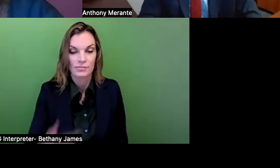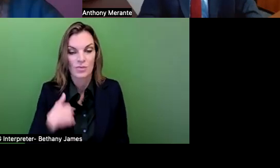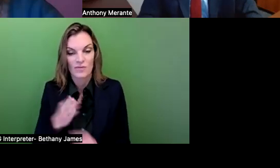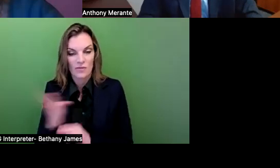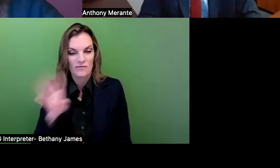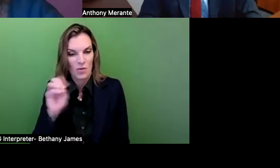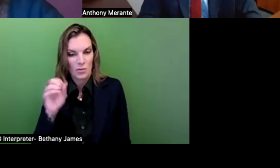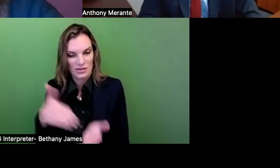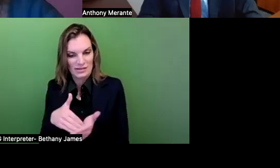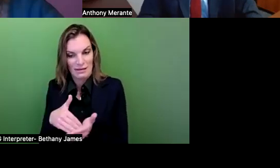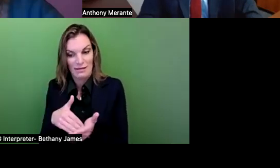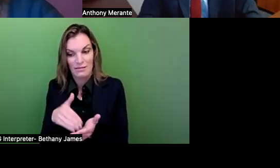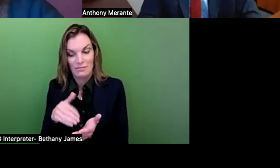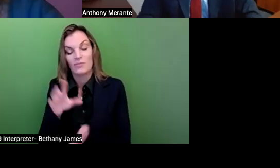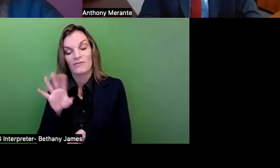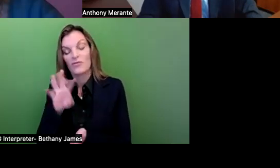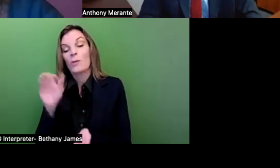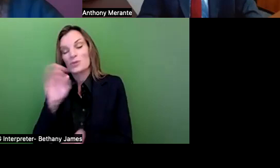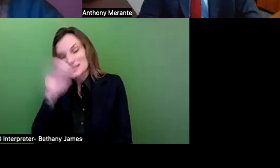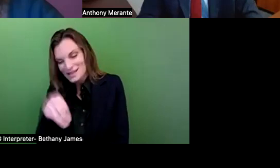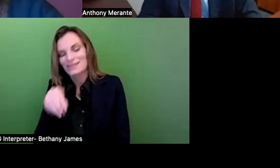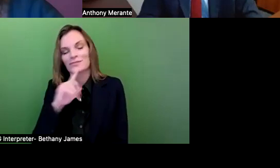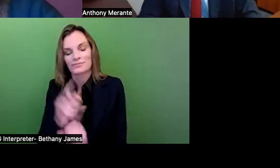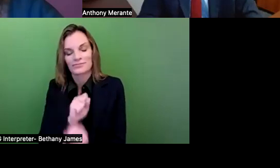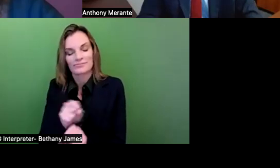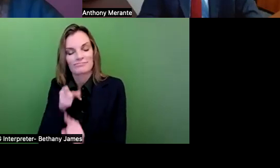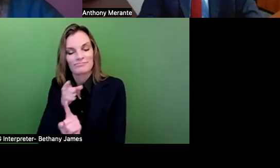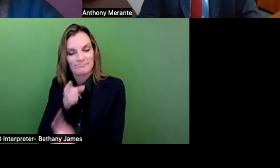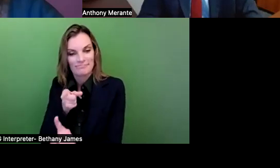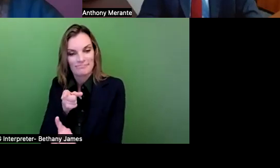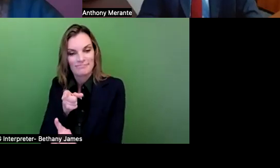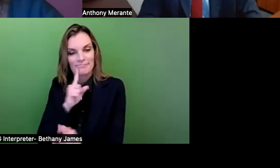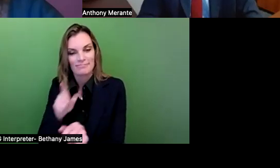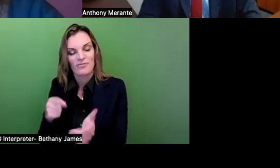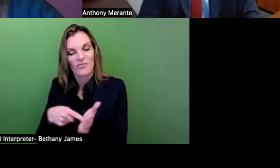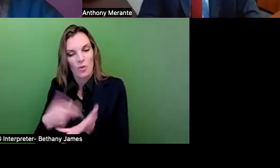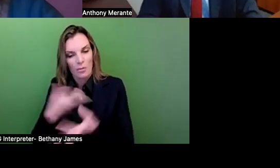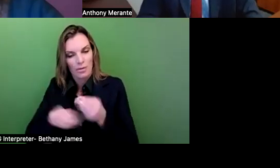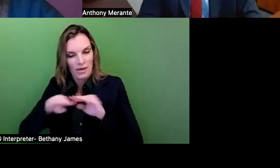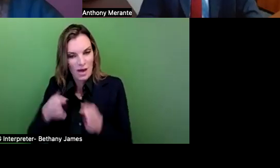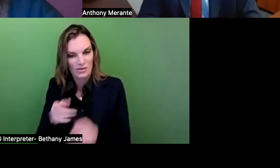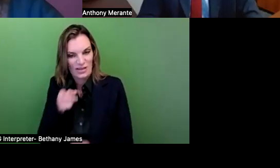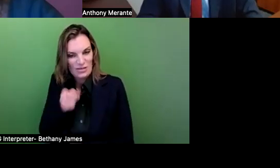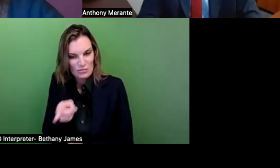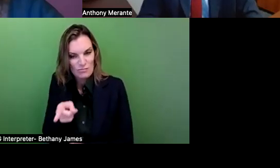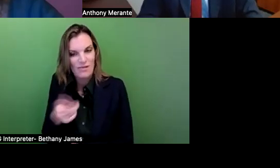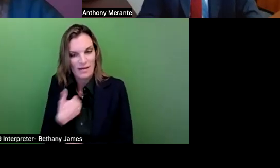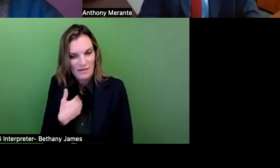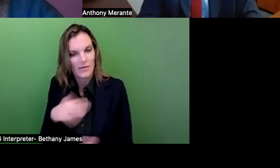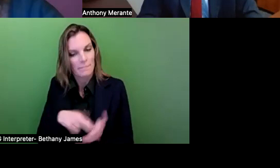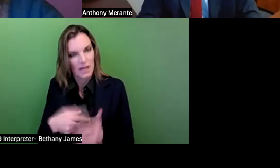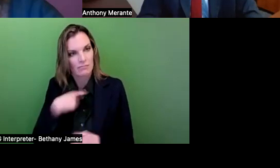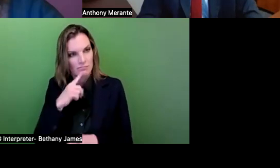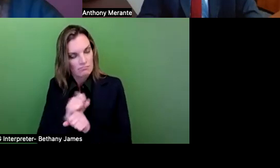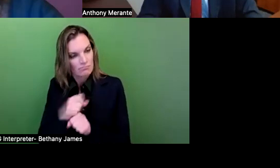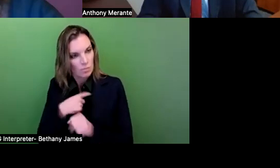of the affordable housing that's in Westchester County. We continue to do our part. Now, is it expensive? Of course